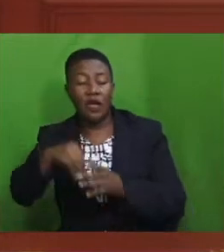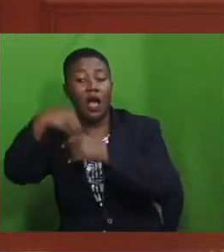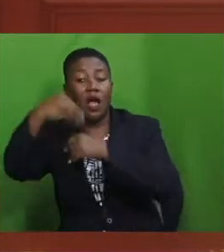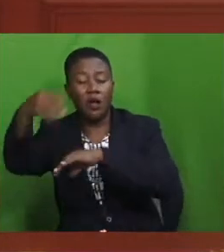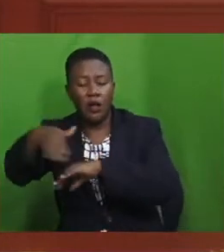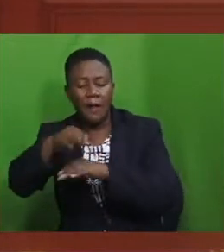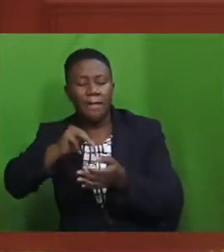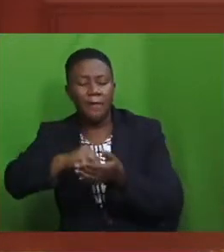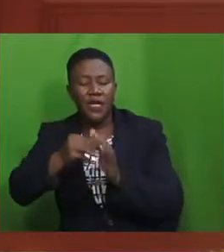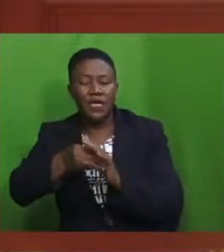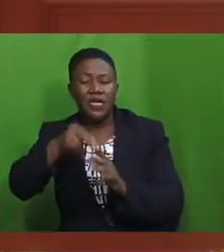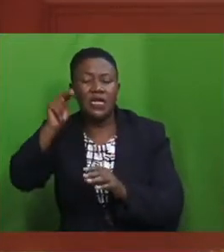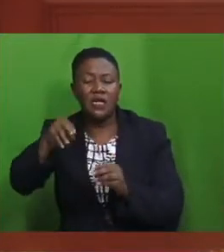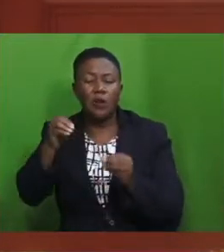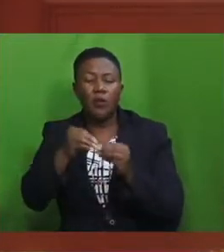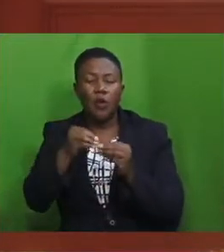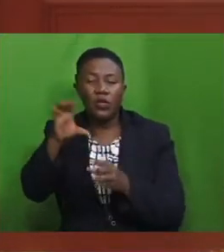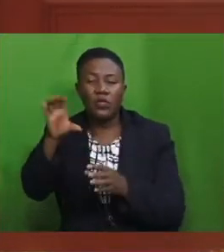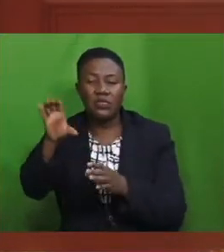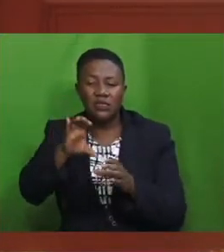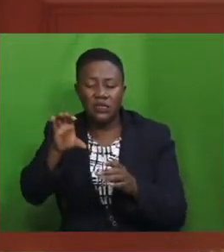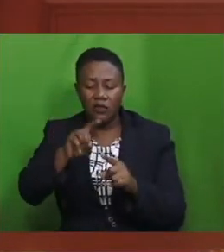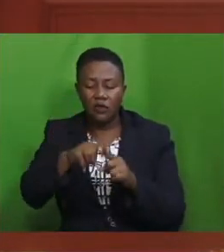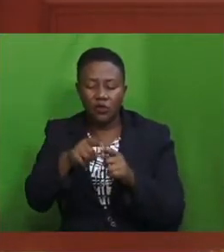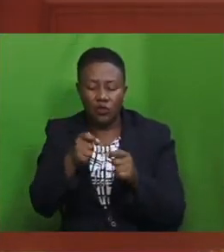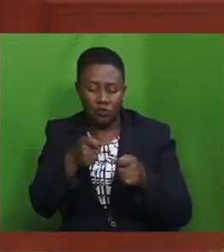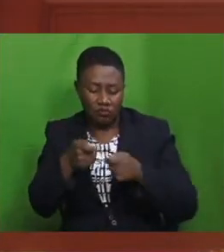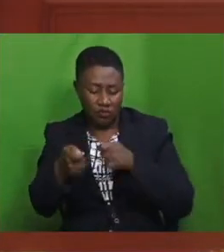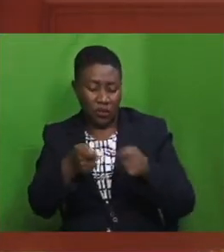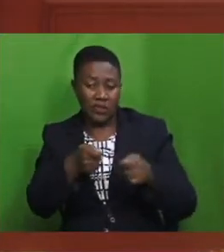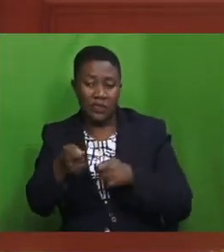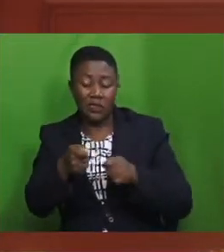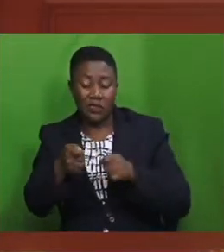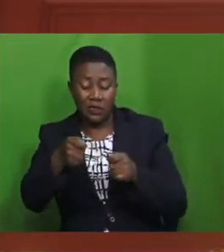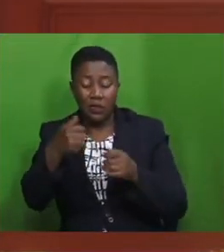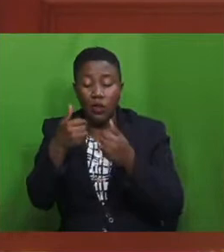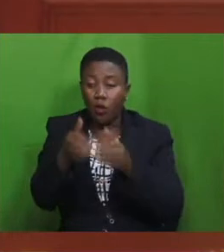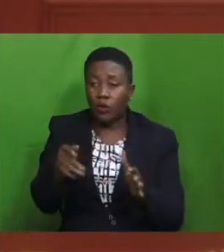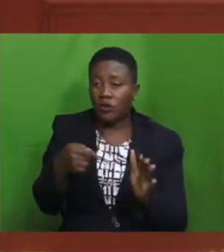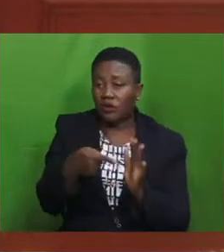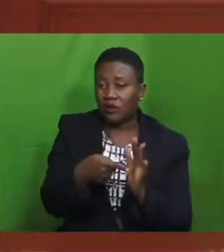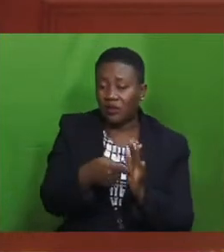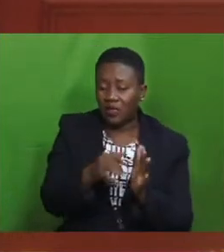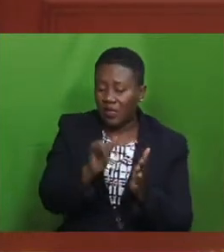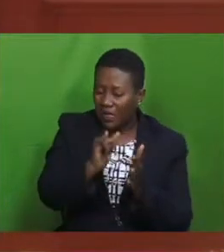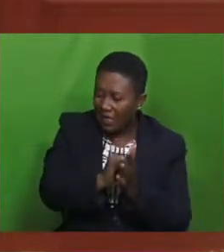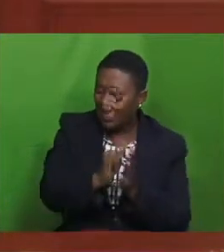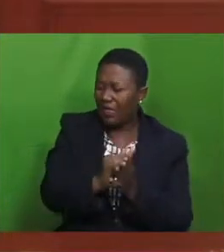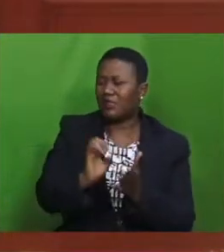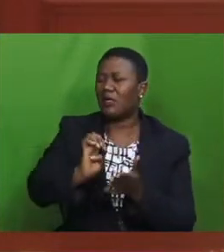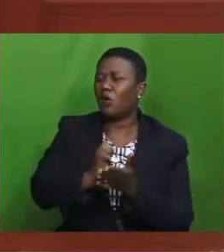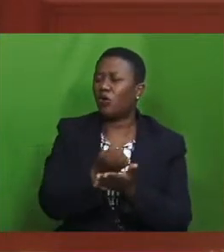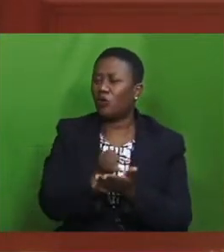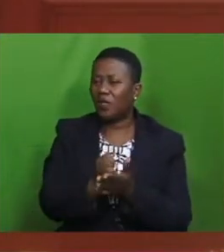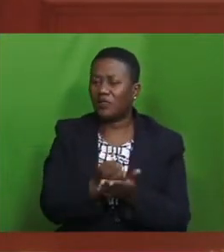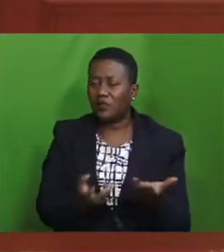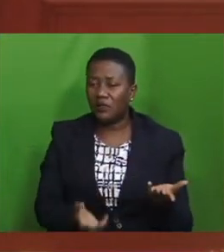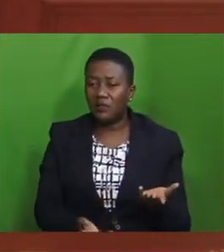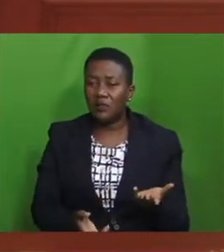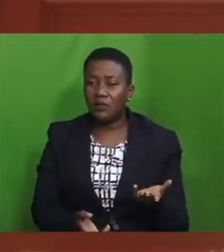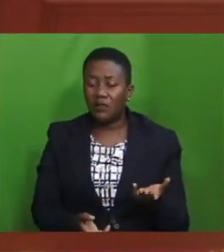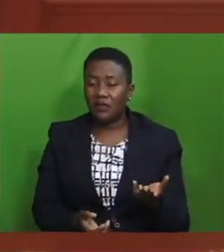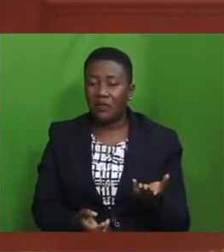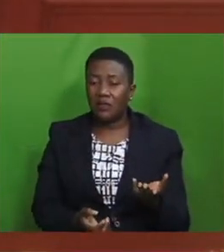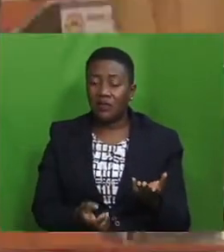money, cities, to service the debt. Simple economics, strict economics. You don't need anybody to tell you that if you